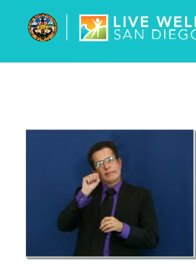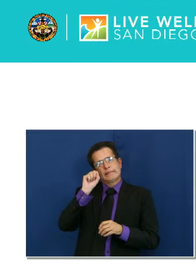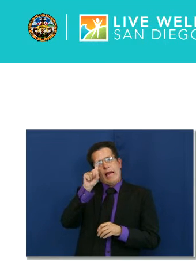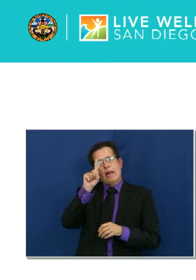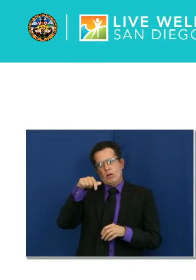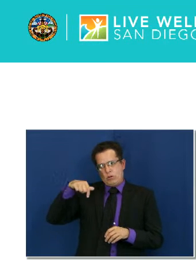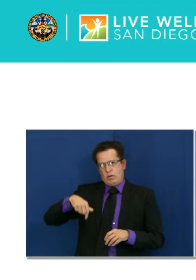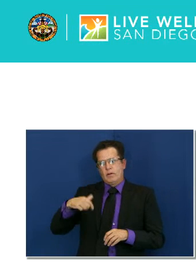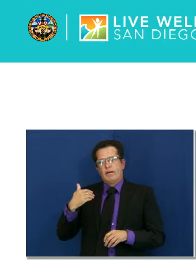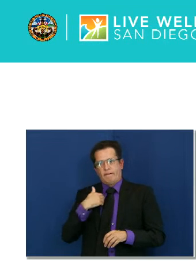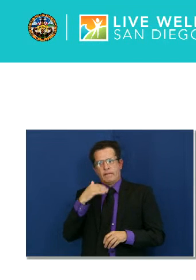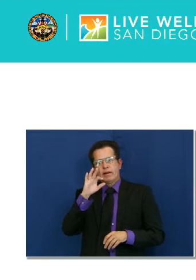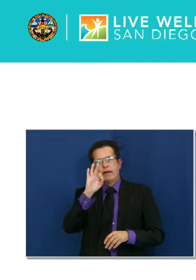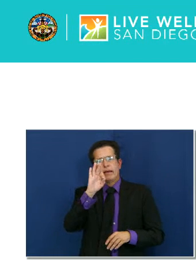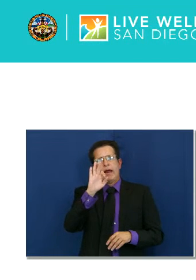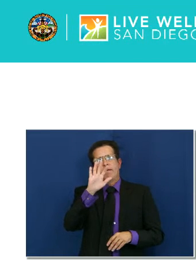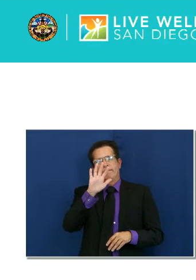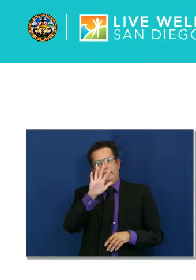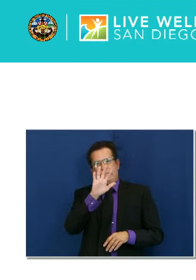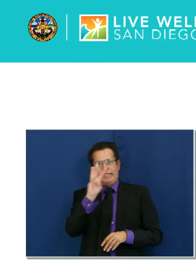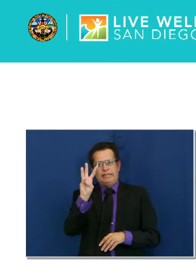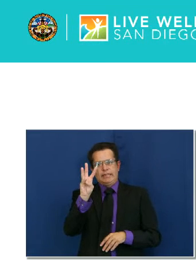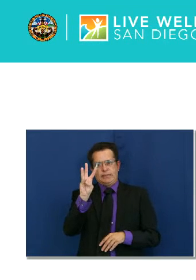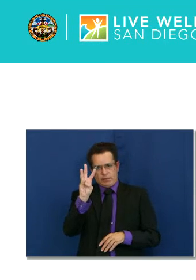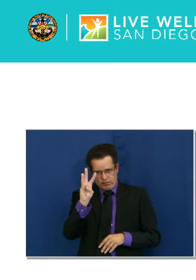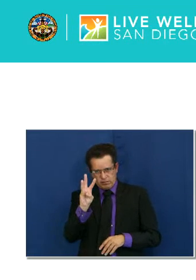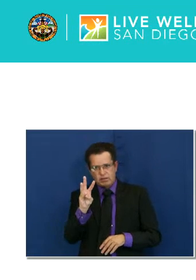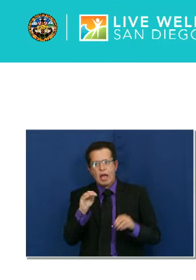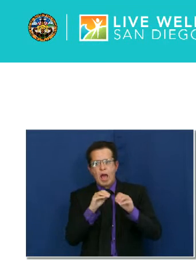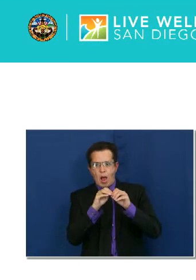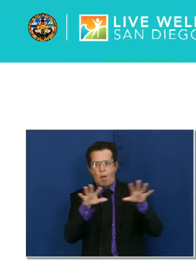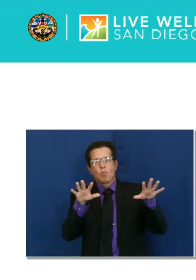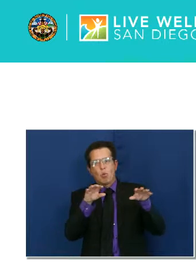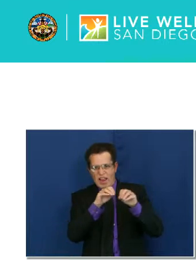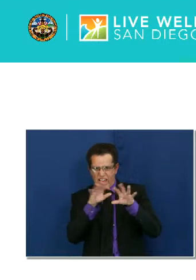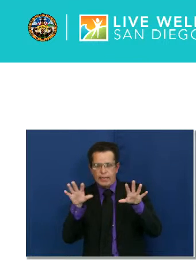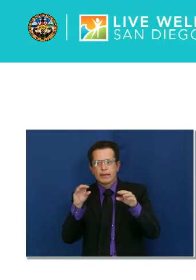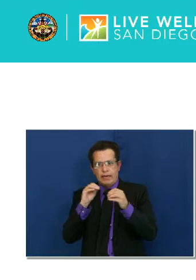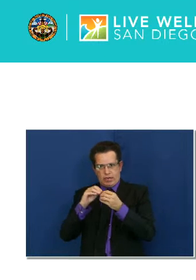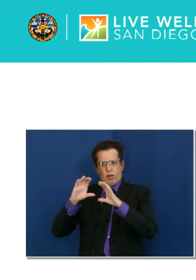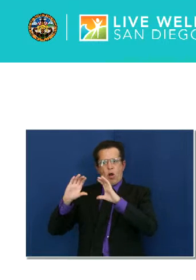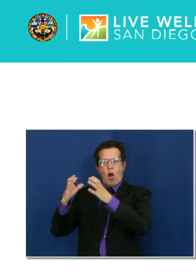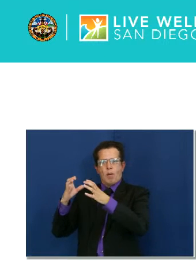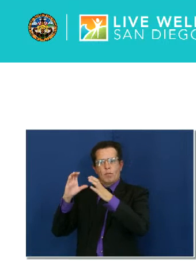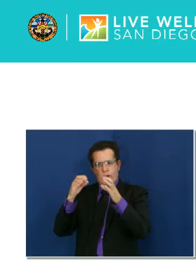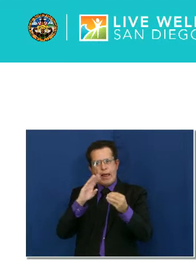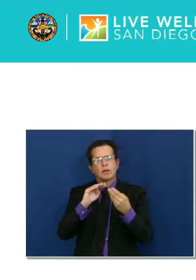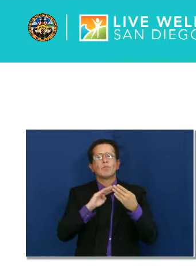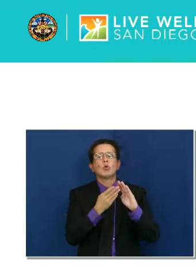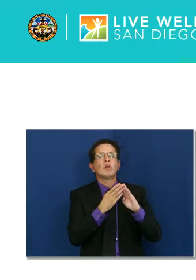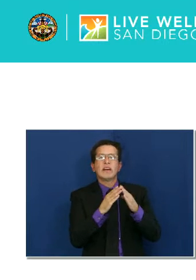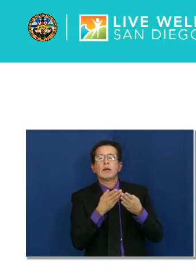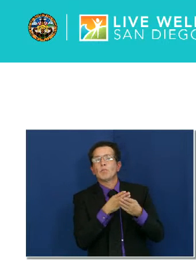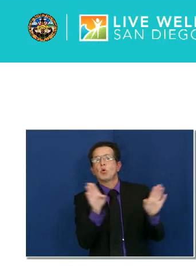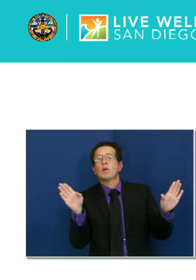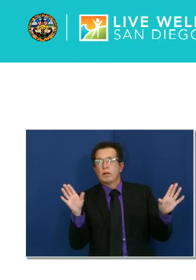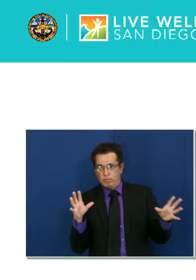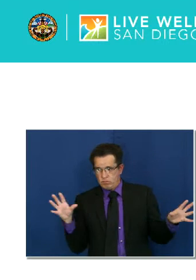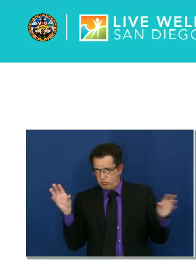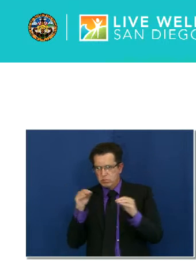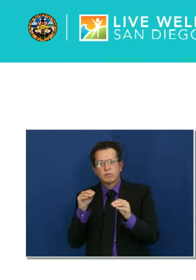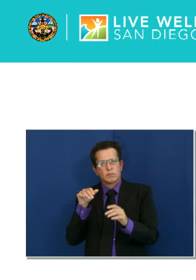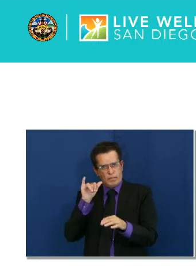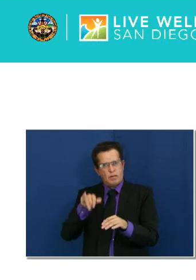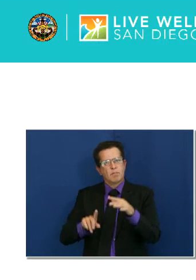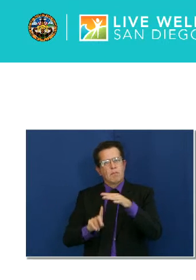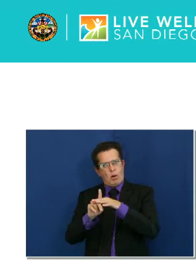been 956 outbreaks in congregate and community setting locations. To provide